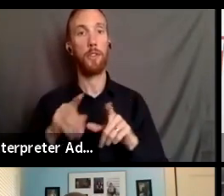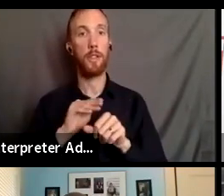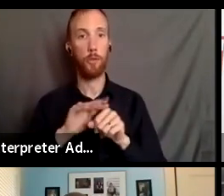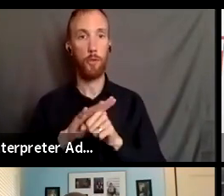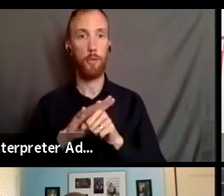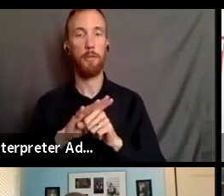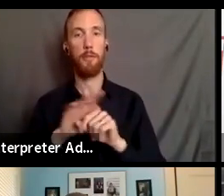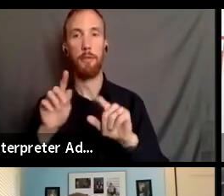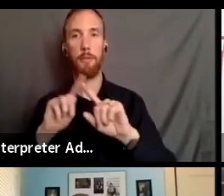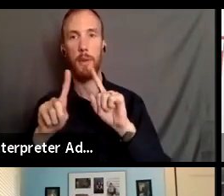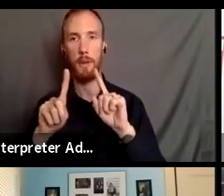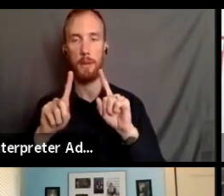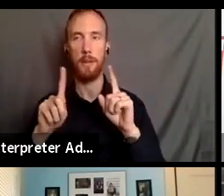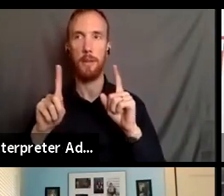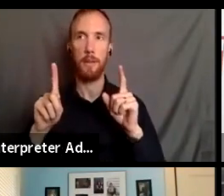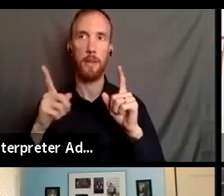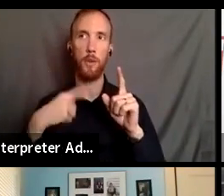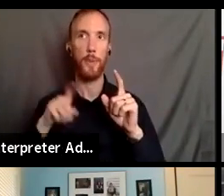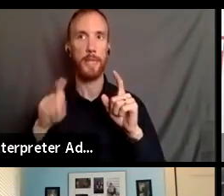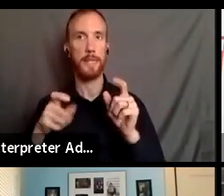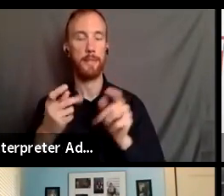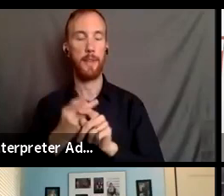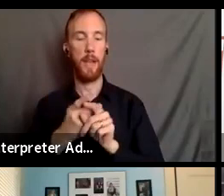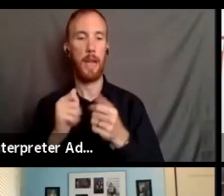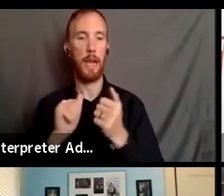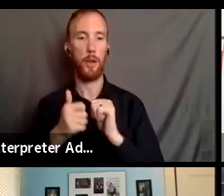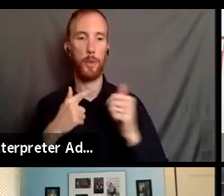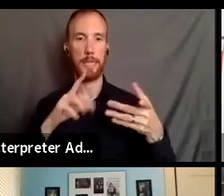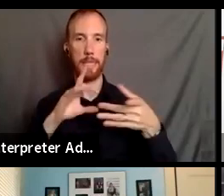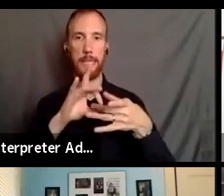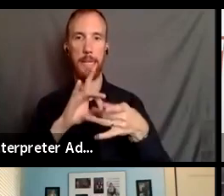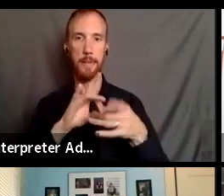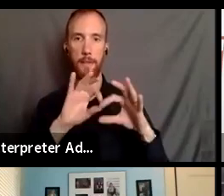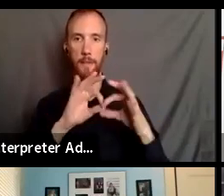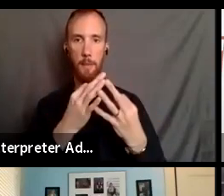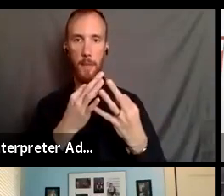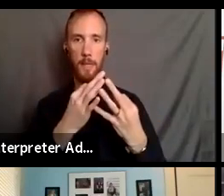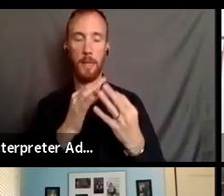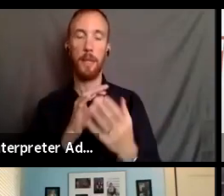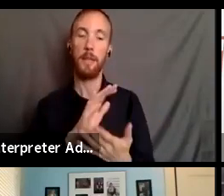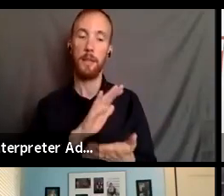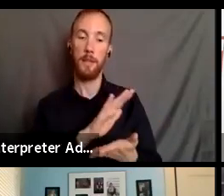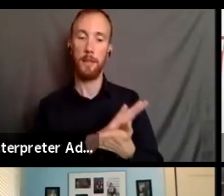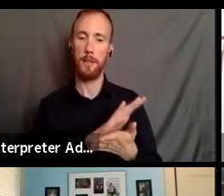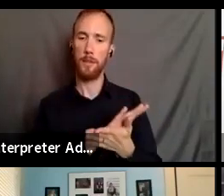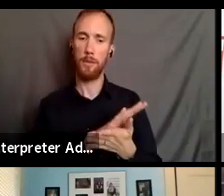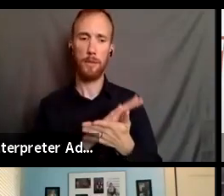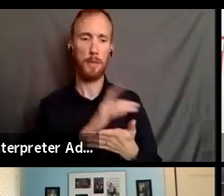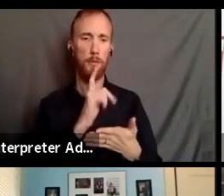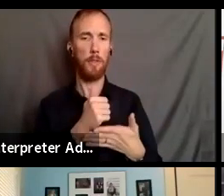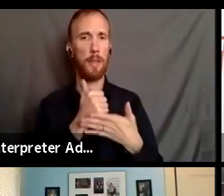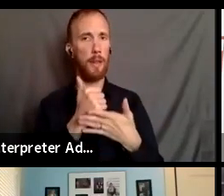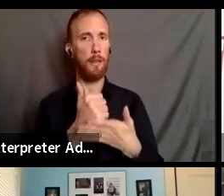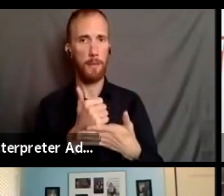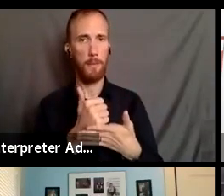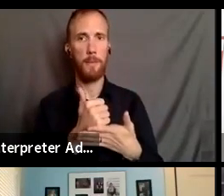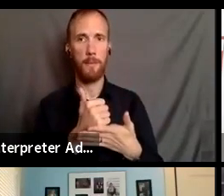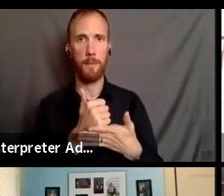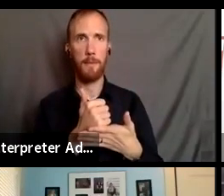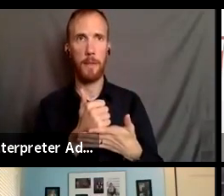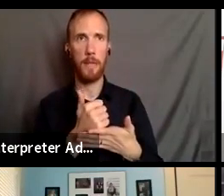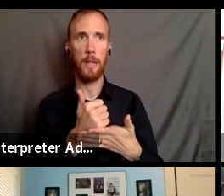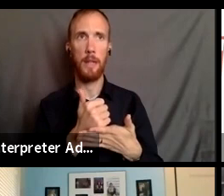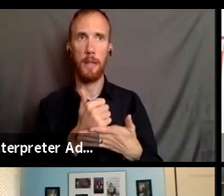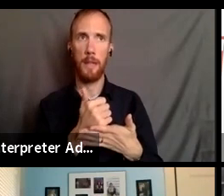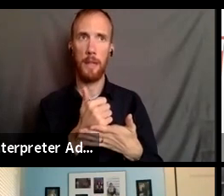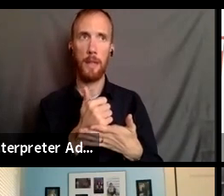way i mean we we have to find a way to connect to the family the schools have been very helpful in um knowing how to best